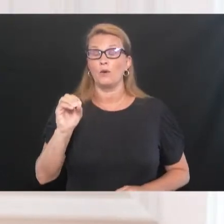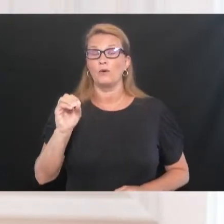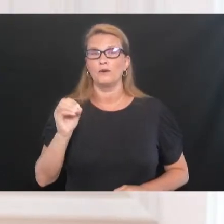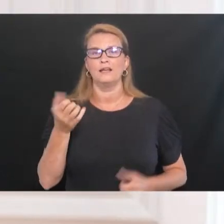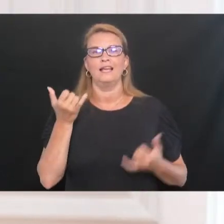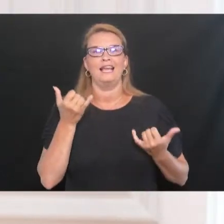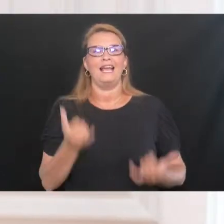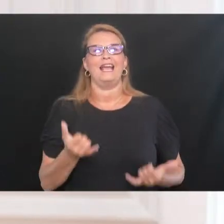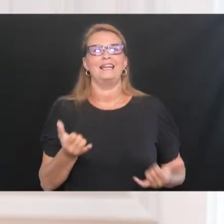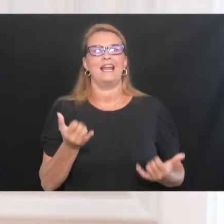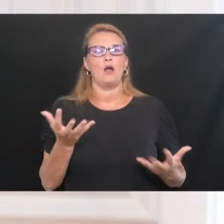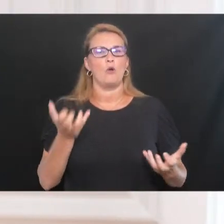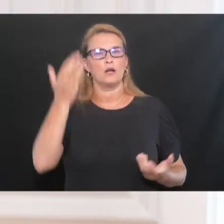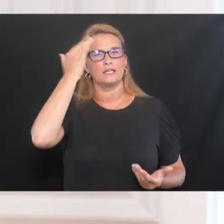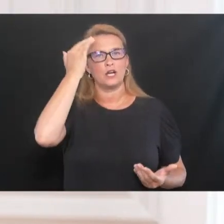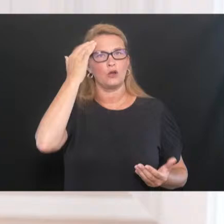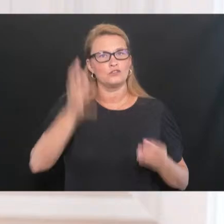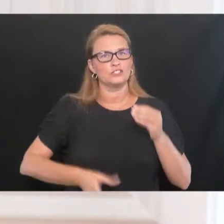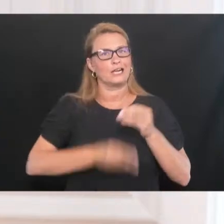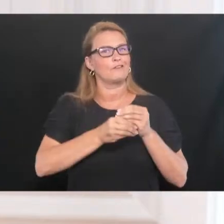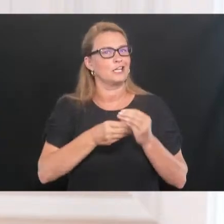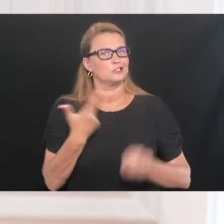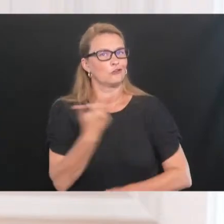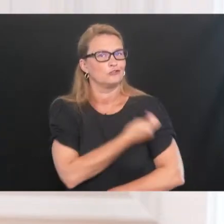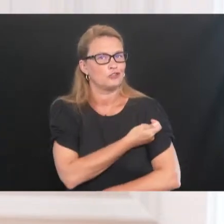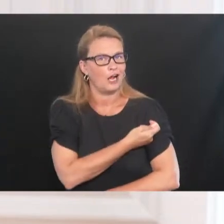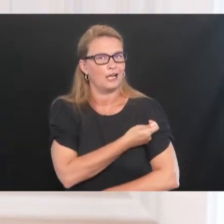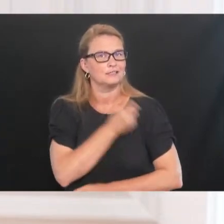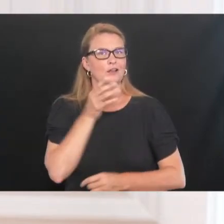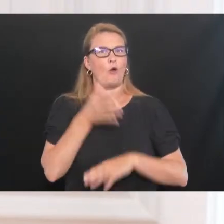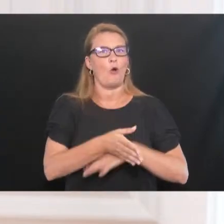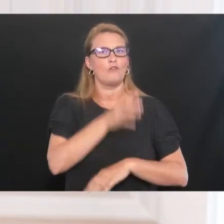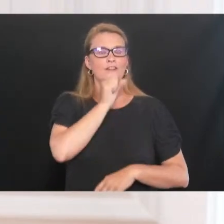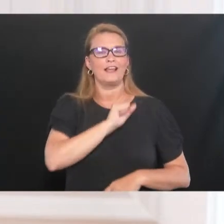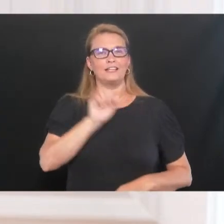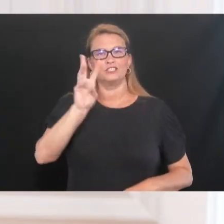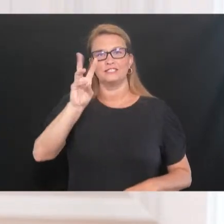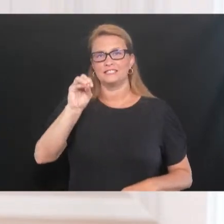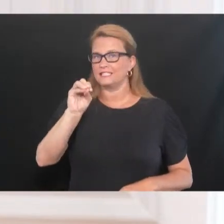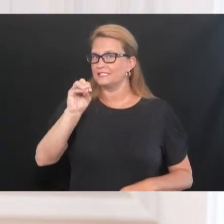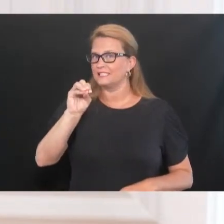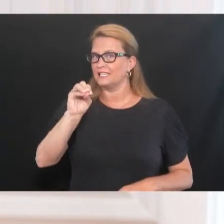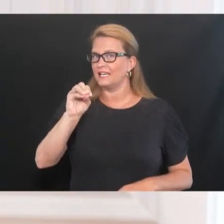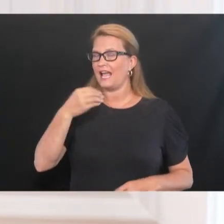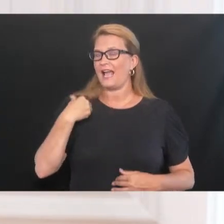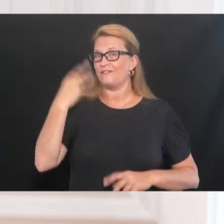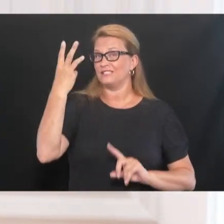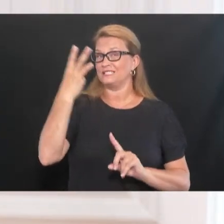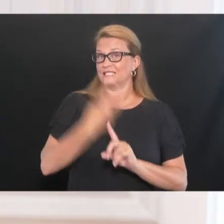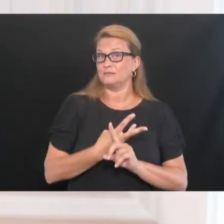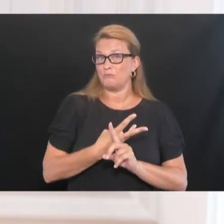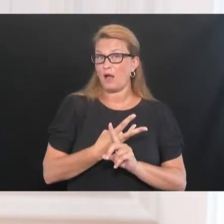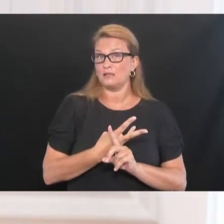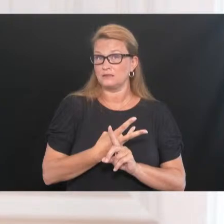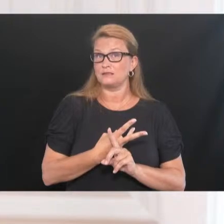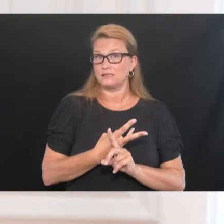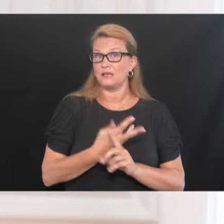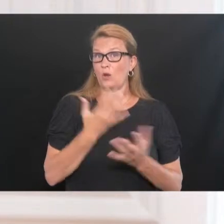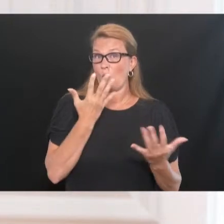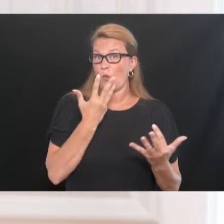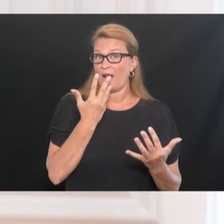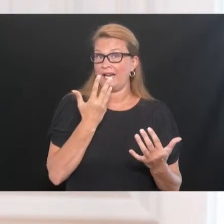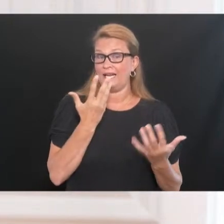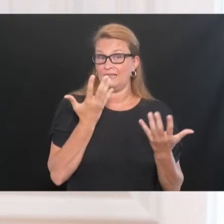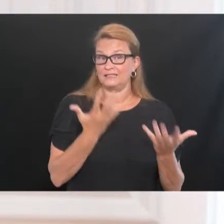give additional booster shots to people who are over 60 years old, who are over 6 months from their vaccination. And so